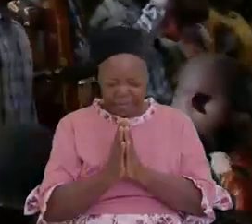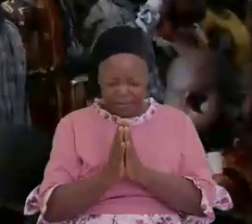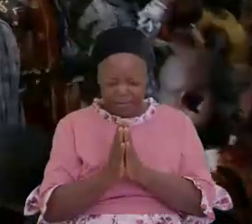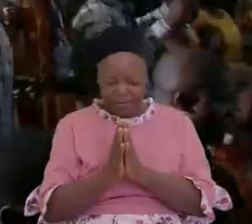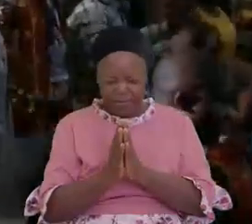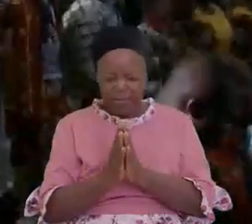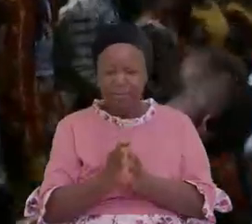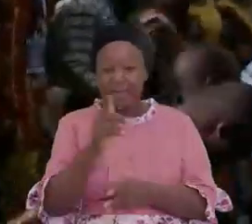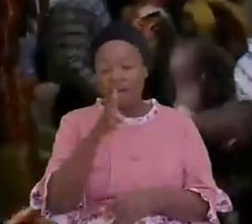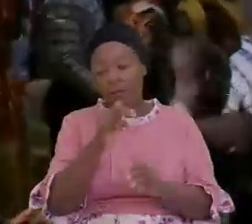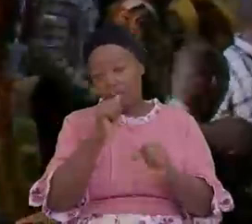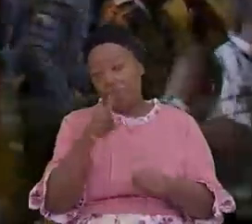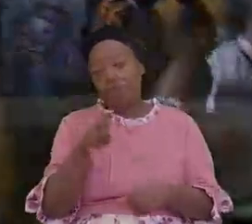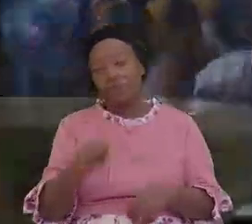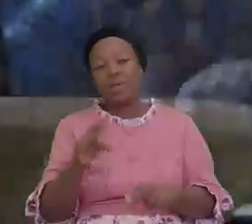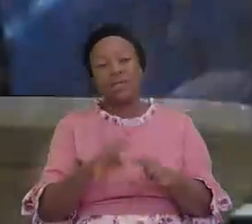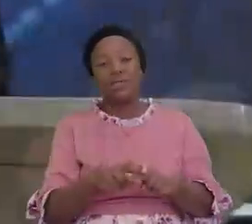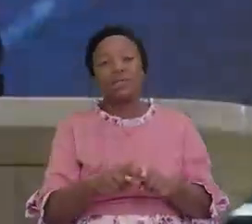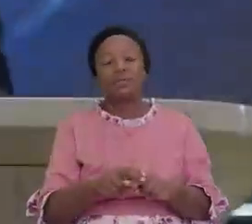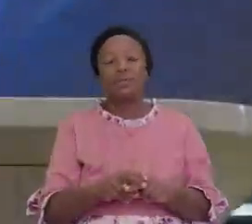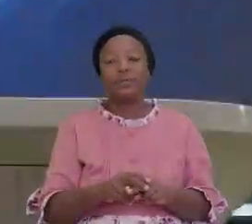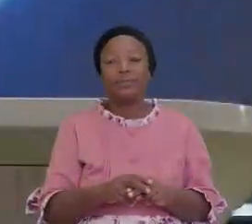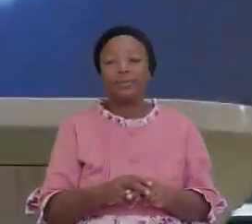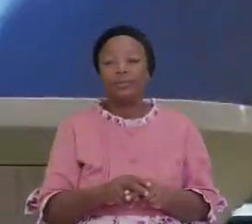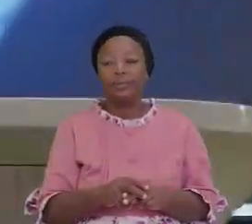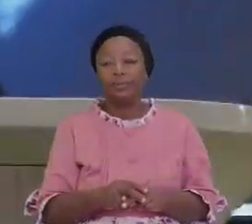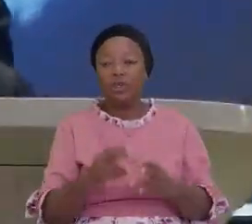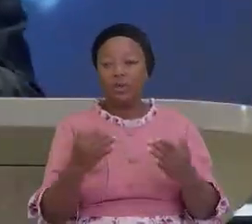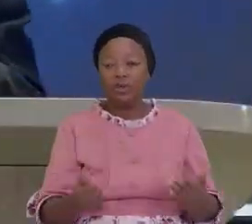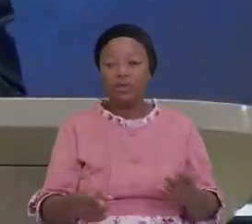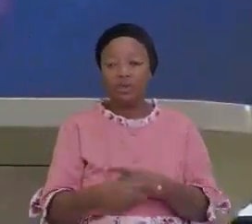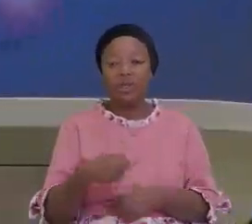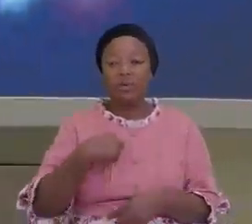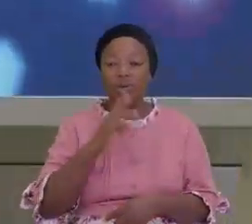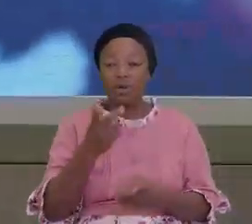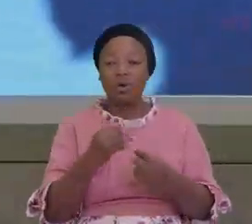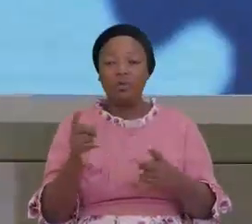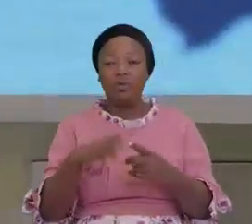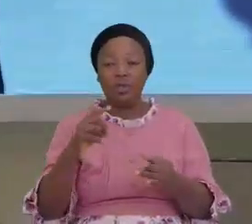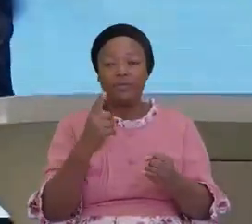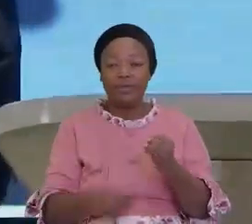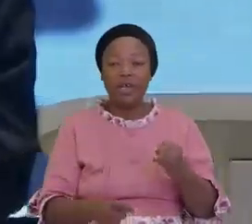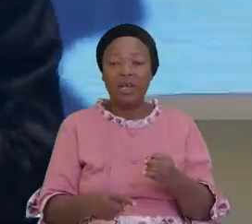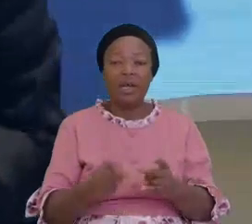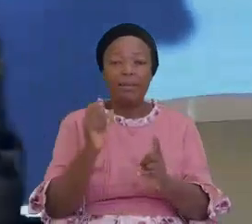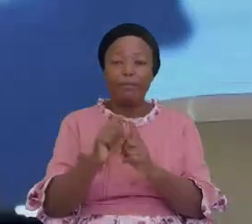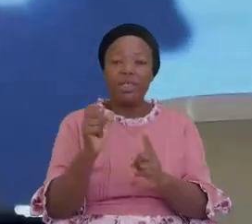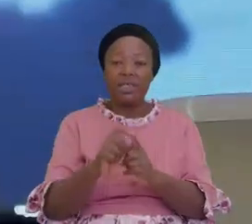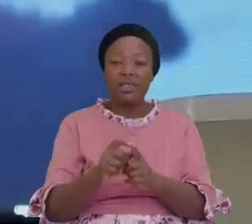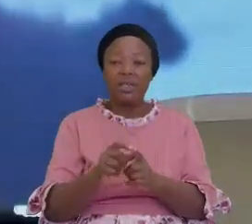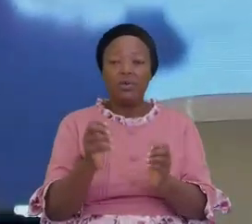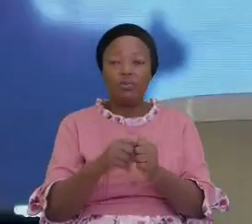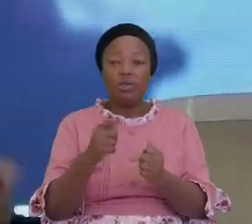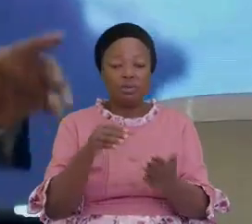God bless you. You can sit down. Today we're coming to the final message of the series that